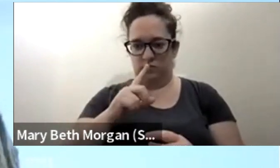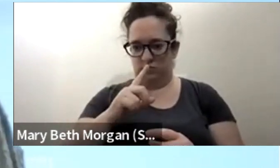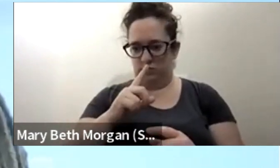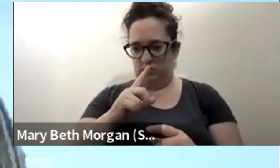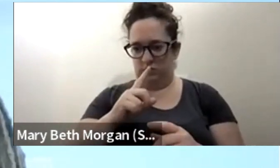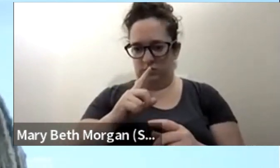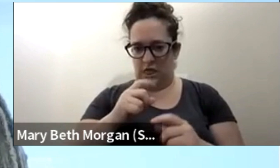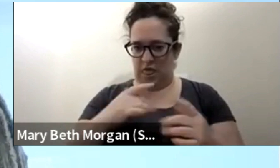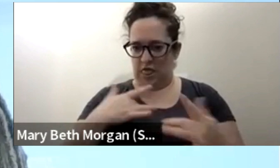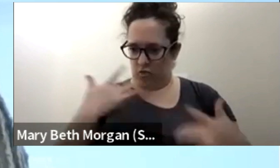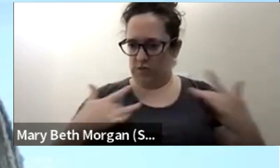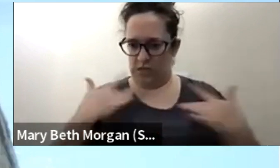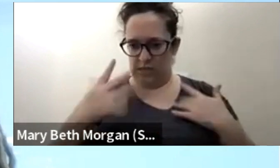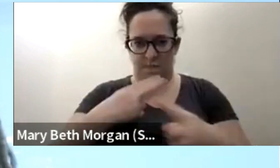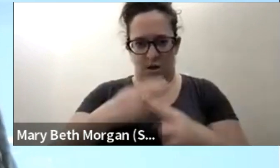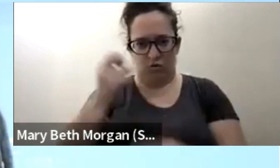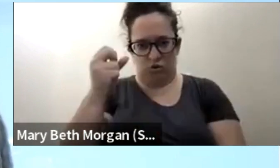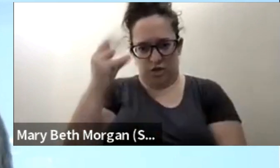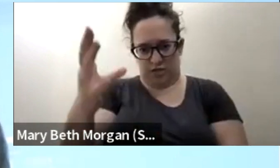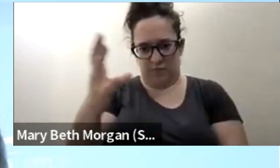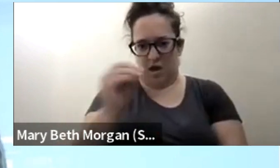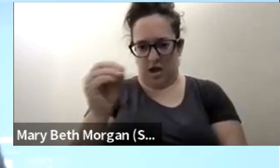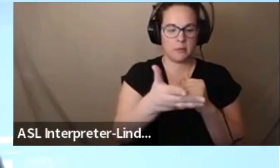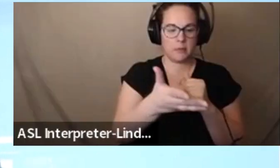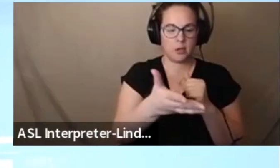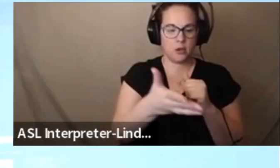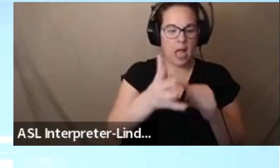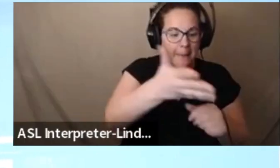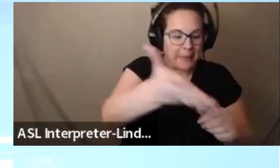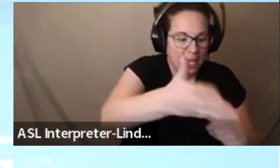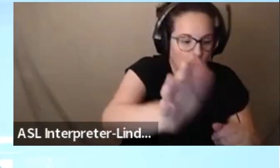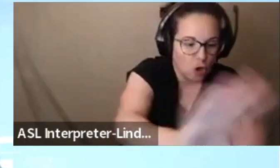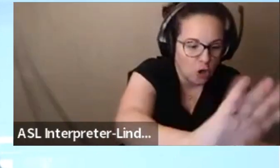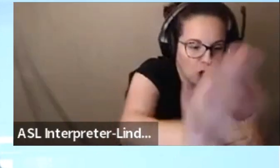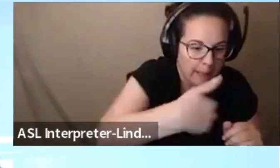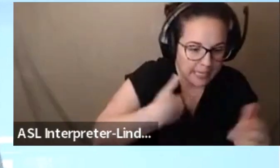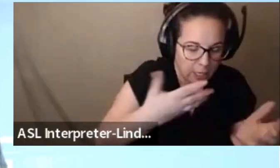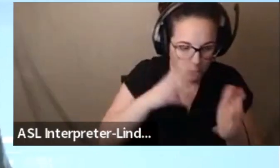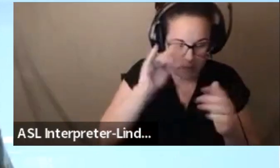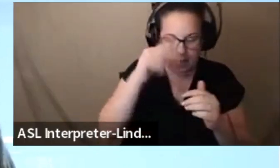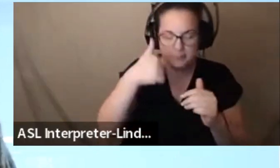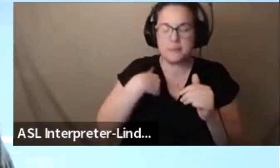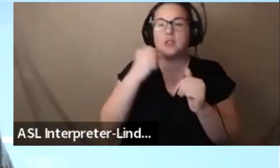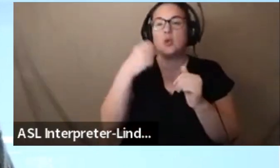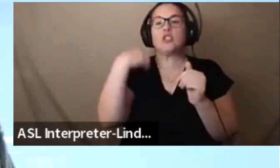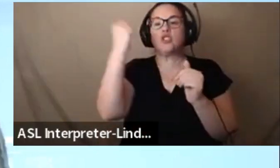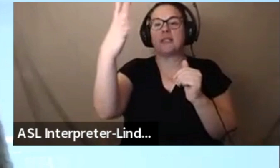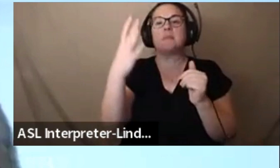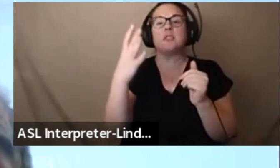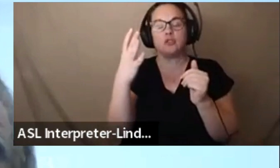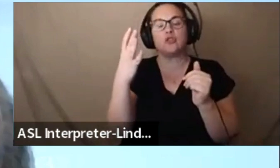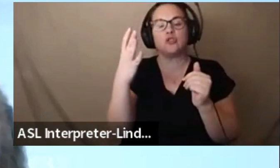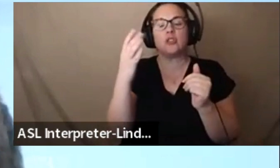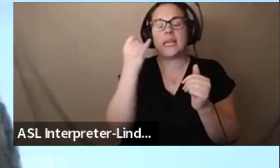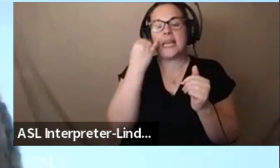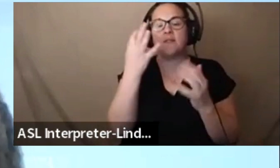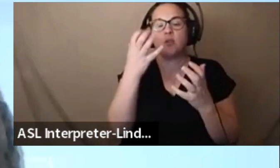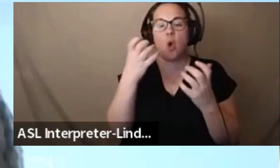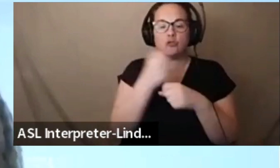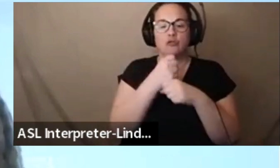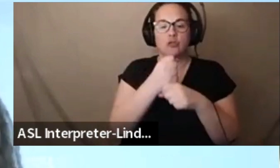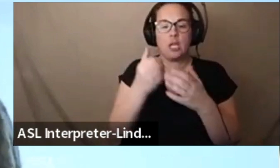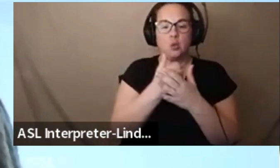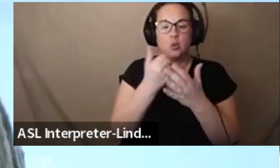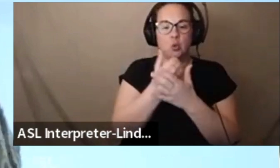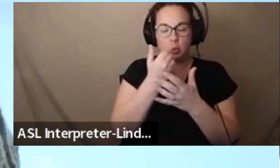with a twist of the tradition. The sky is the limit. I don't think the sky even is